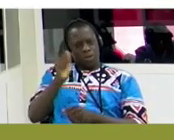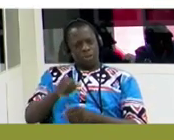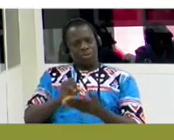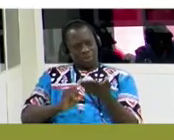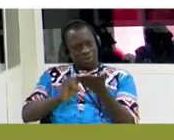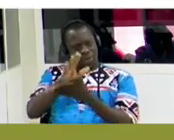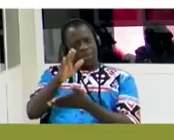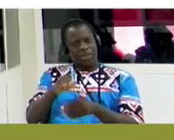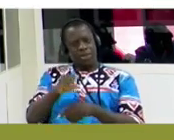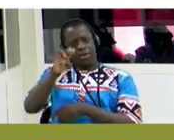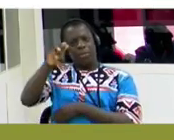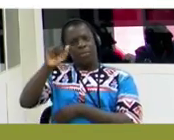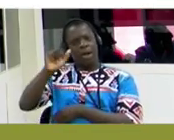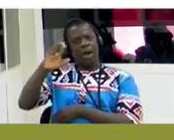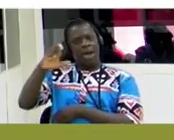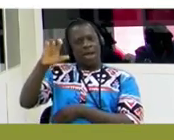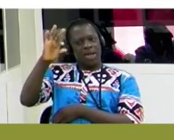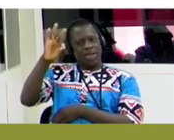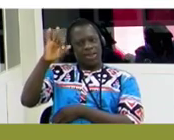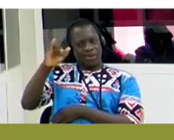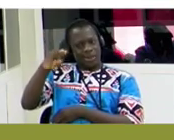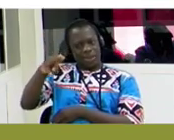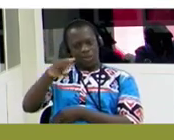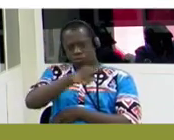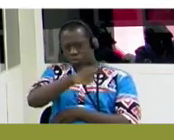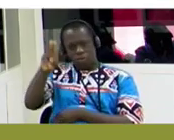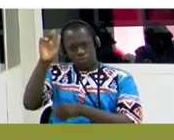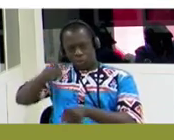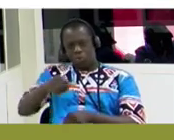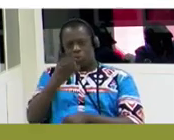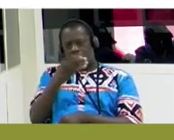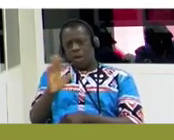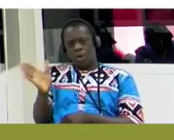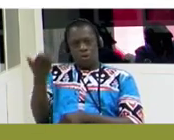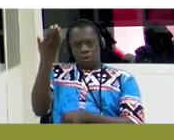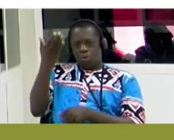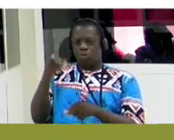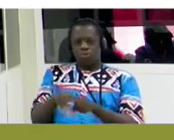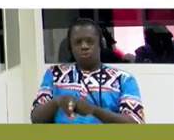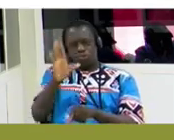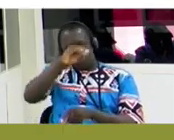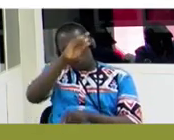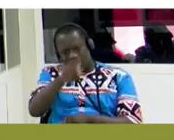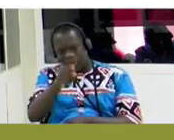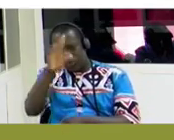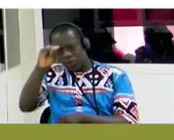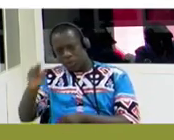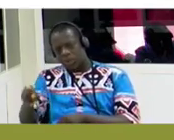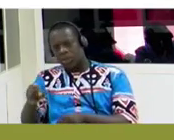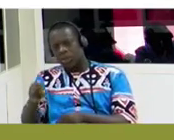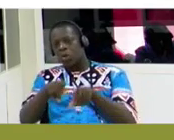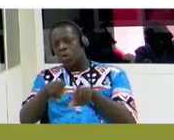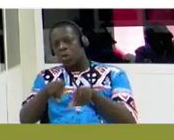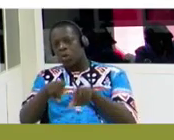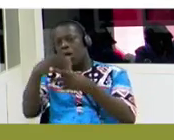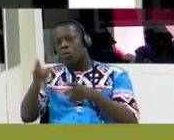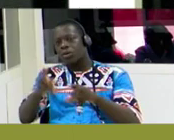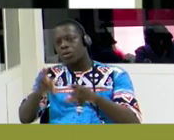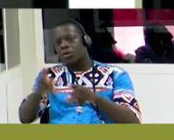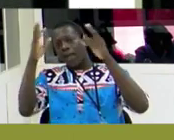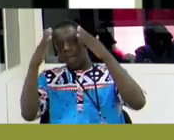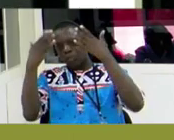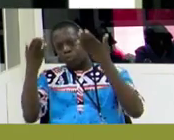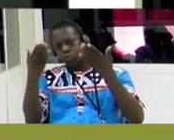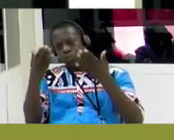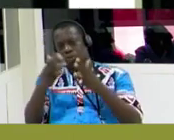just sit and say that let us go and do this without the notice of the chairman. So your suggestion is